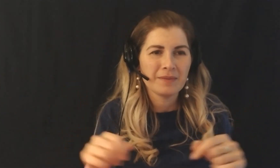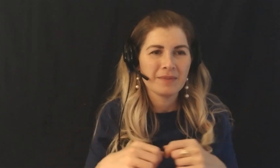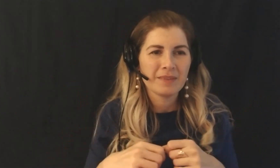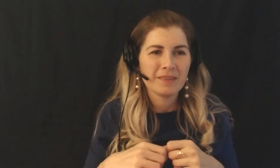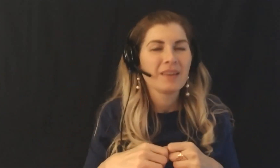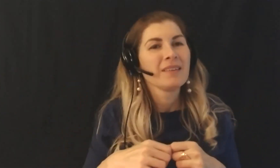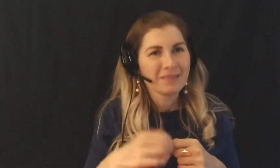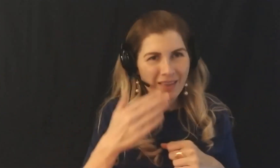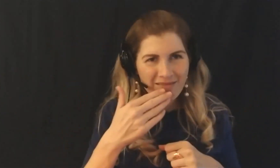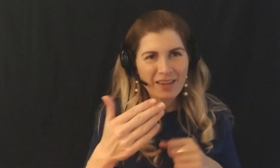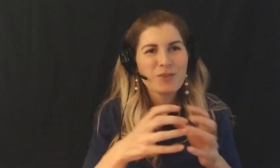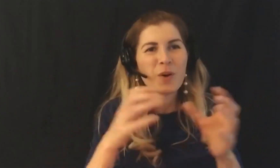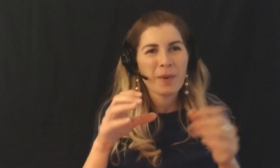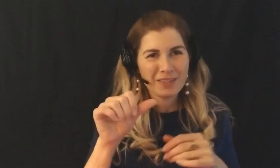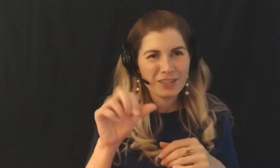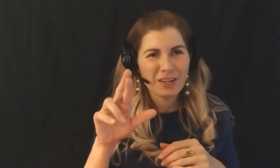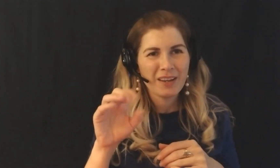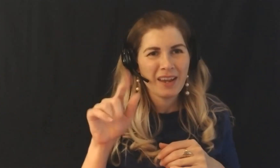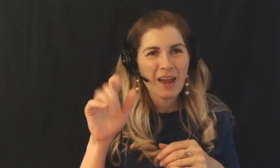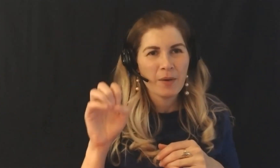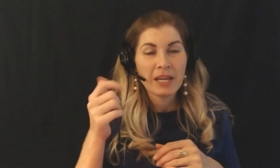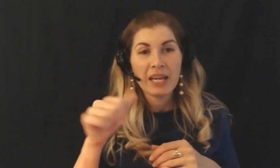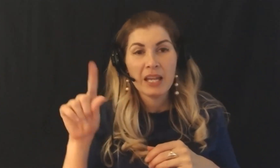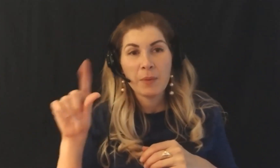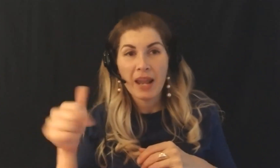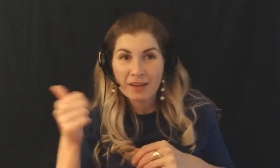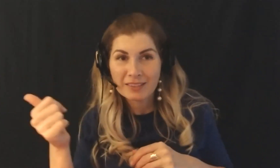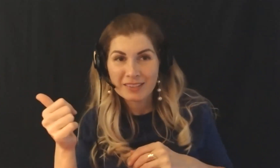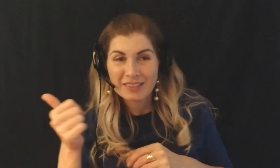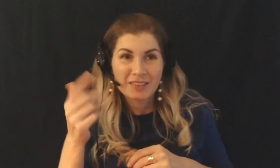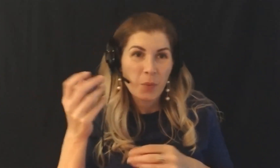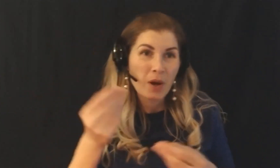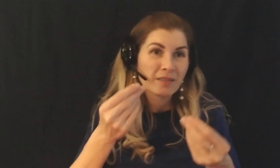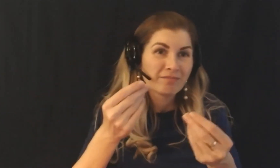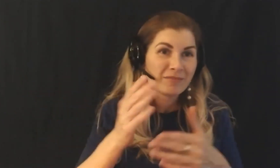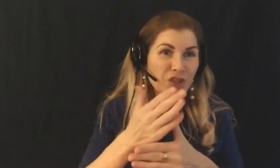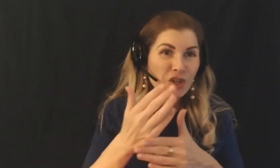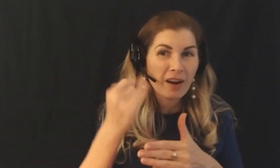Thank you so much, Carol. I You're love welcome. it. Anyone else want to share one?